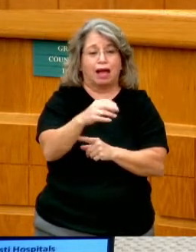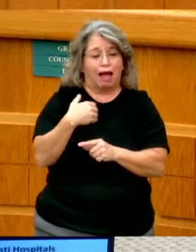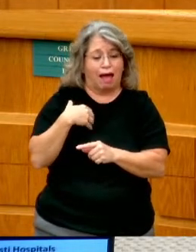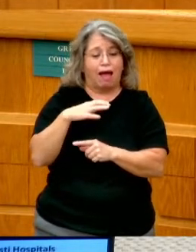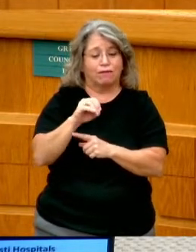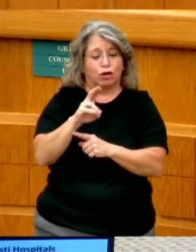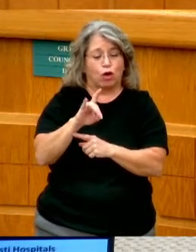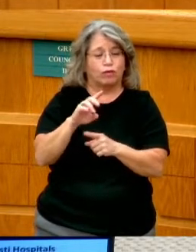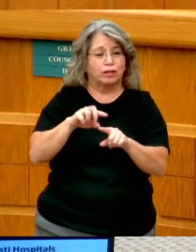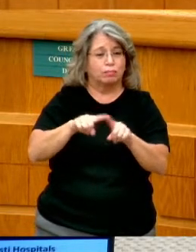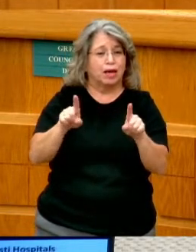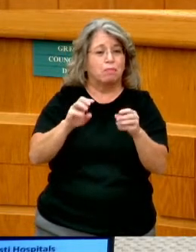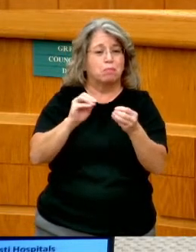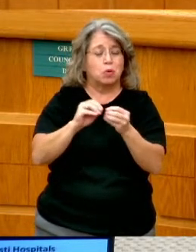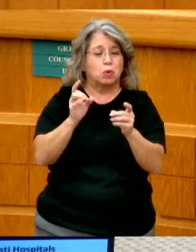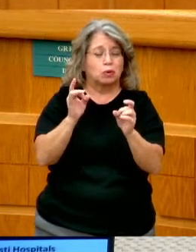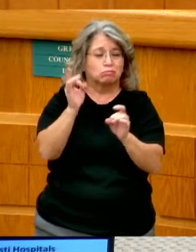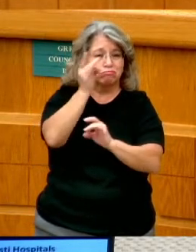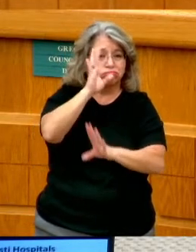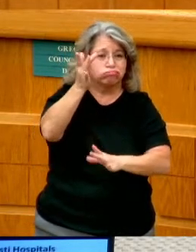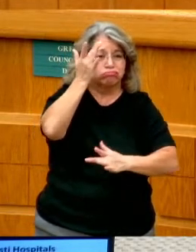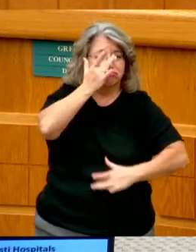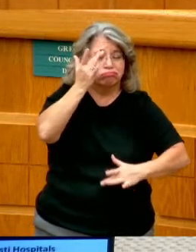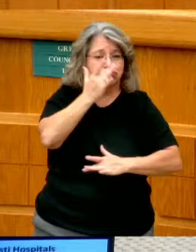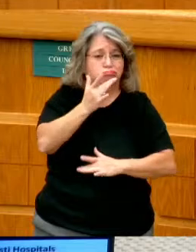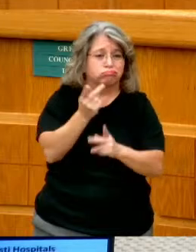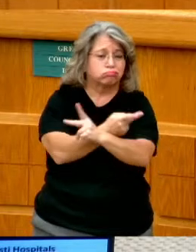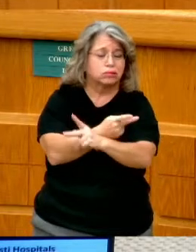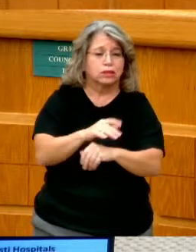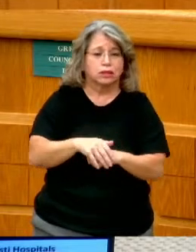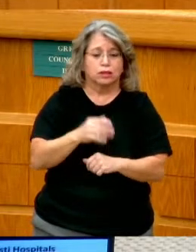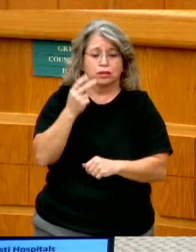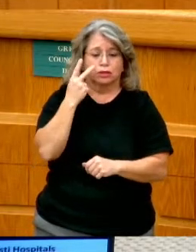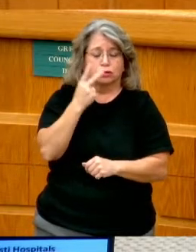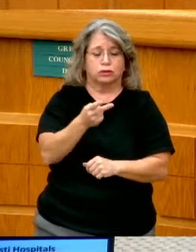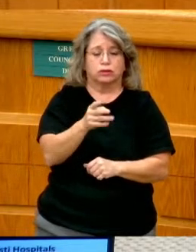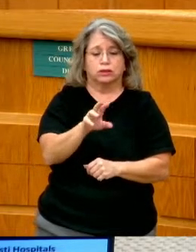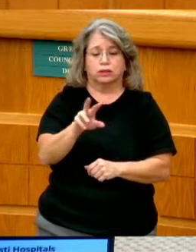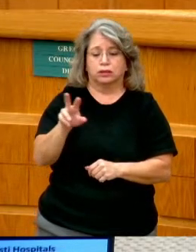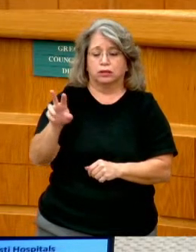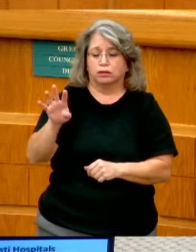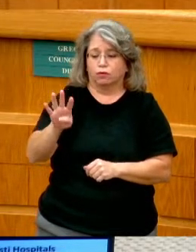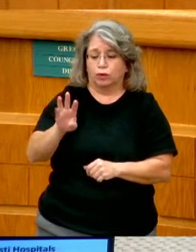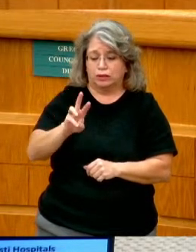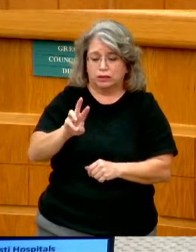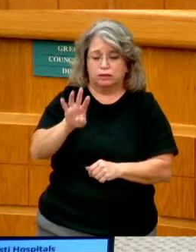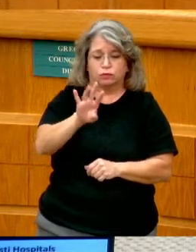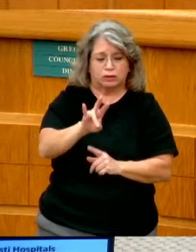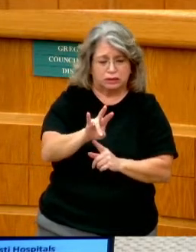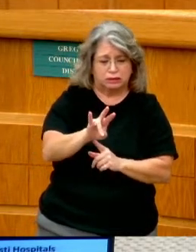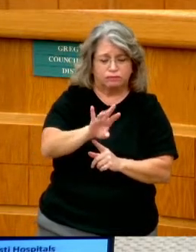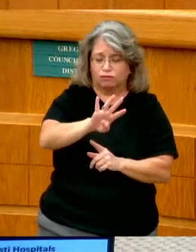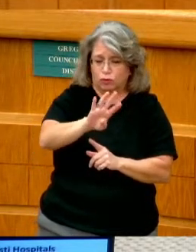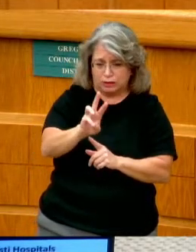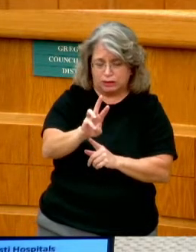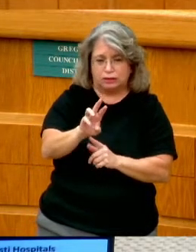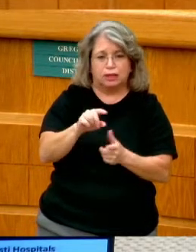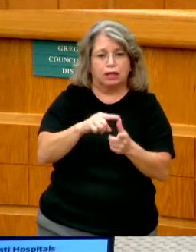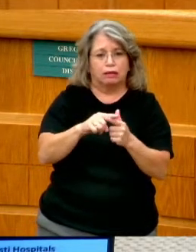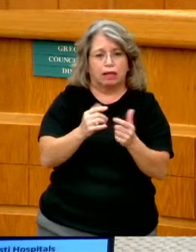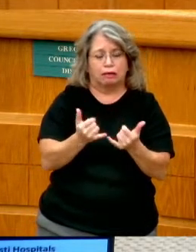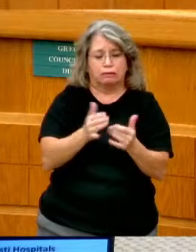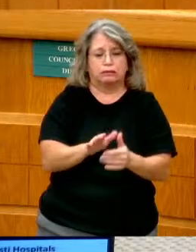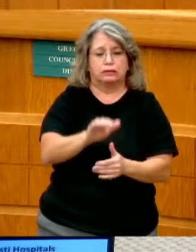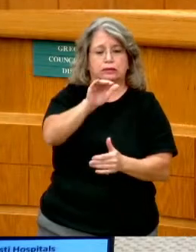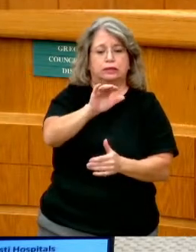what you see in the far right is you see 61 over there. After the 246s, we jumped up to 61. We kind of stayed